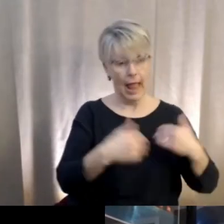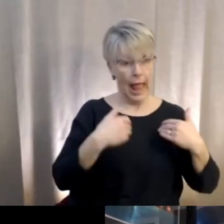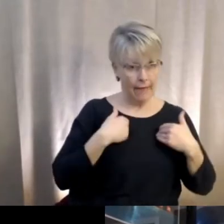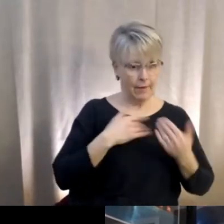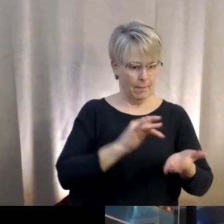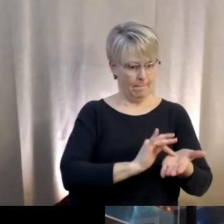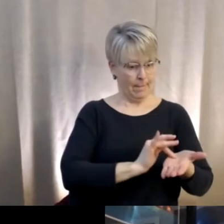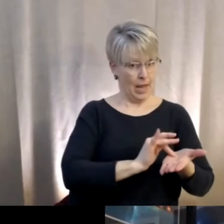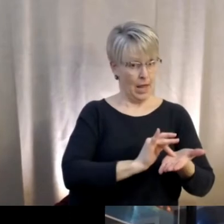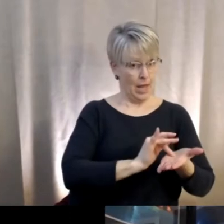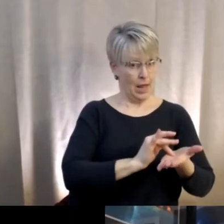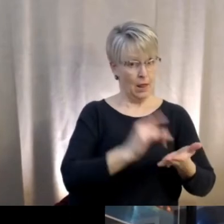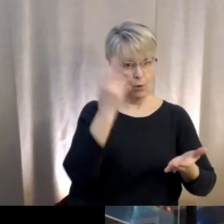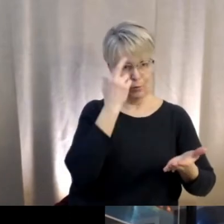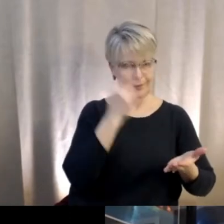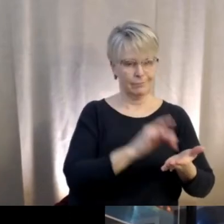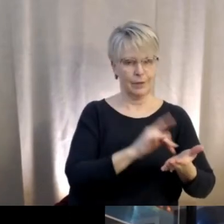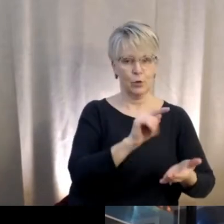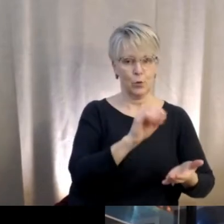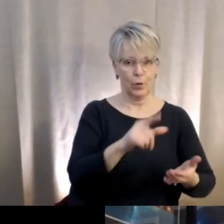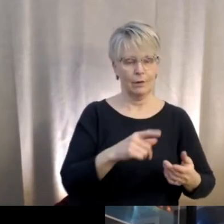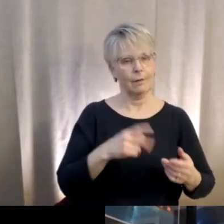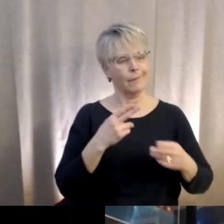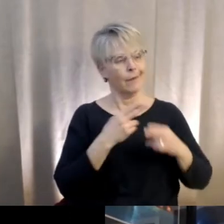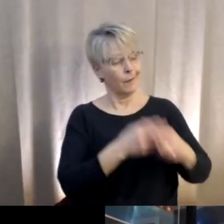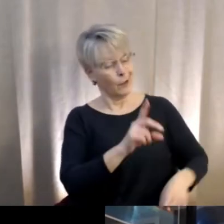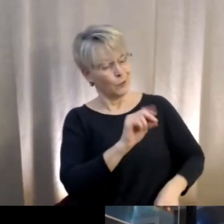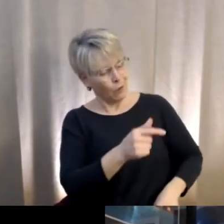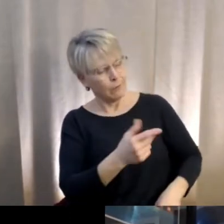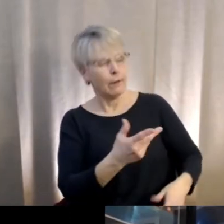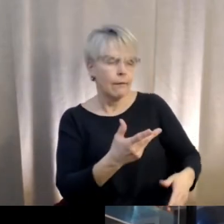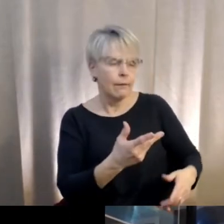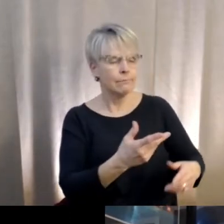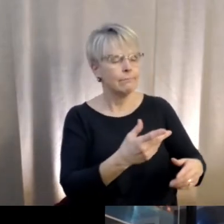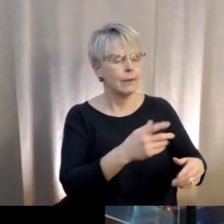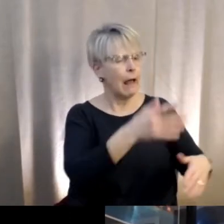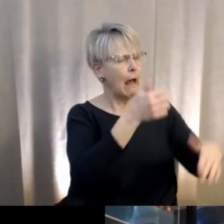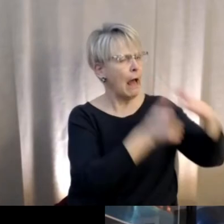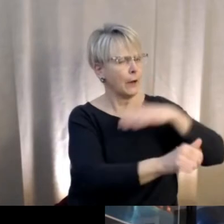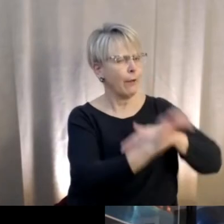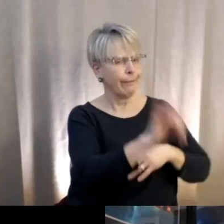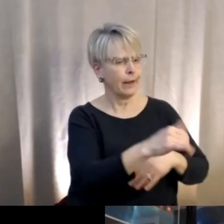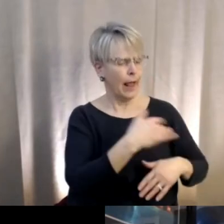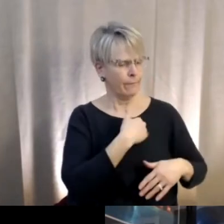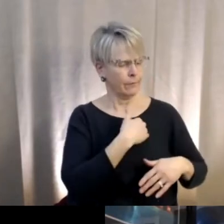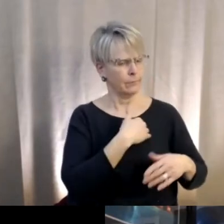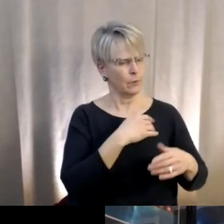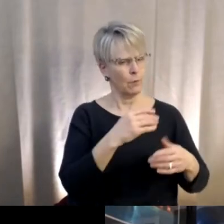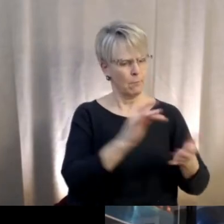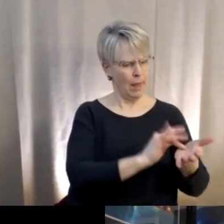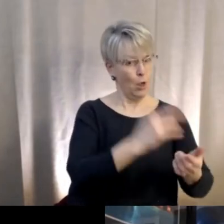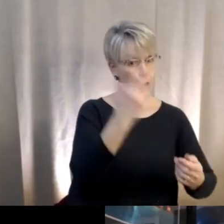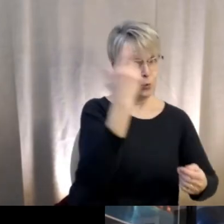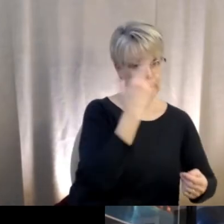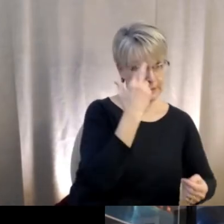tool, which, I mean, a dog is not a traditional medical tool, but it kind of falls under that same type of criteria, is